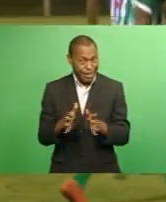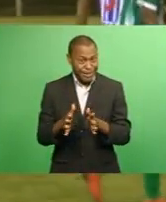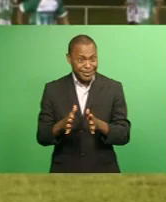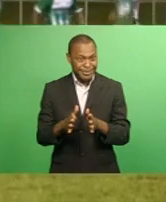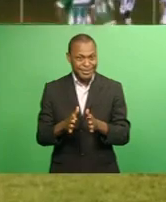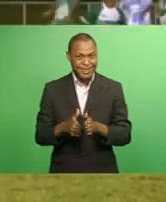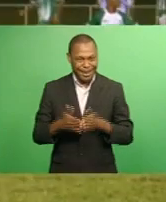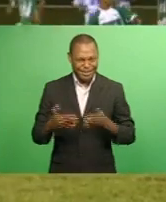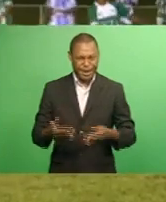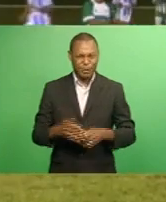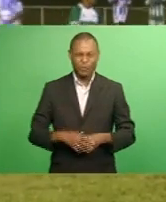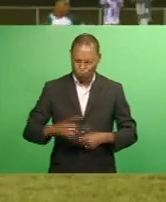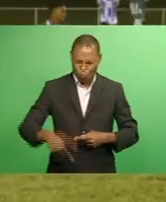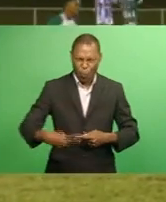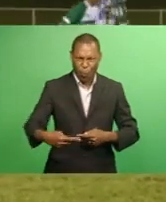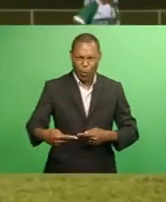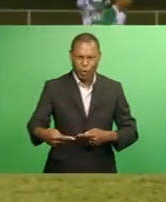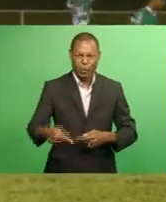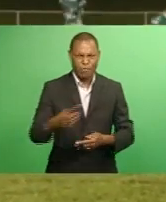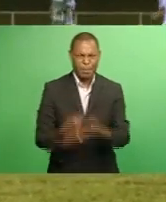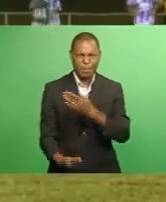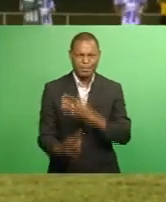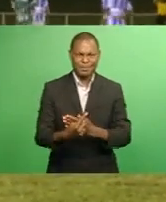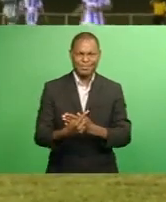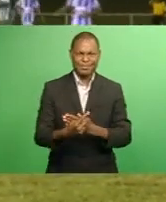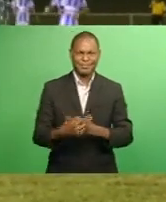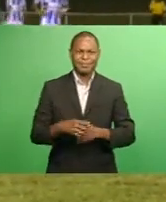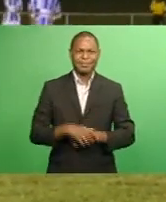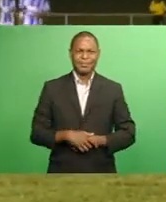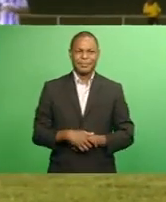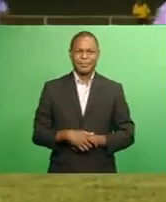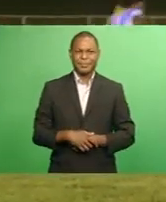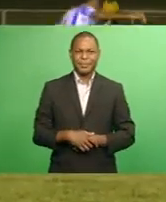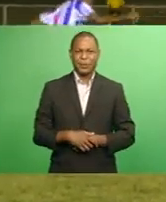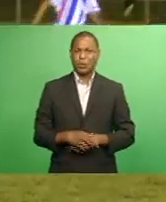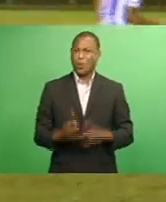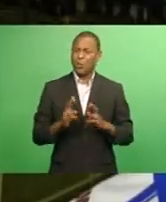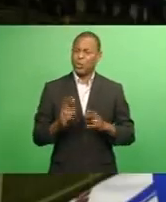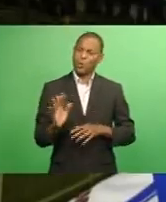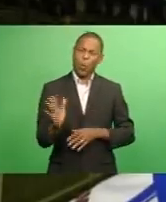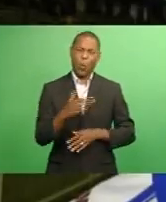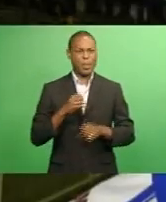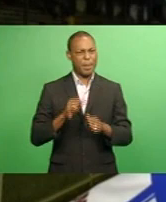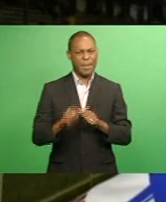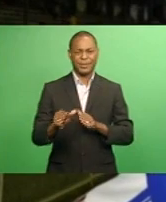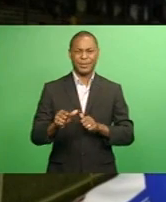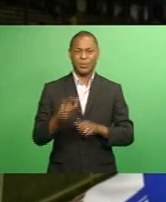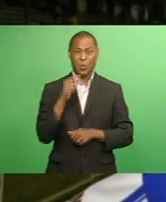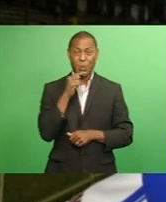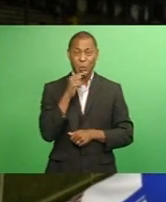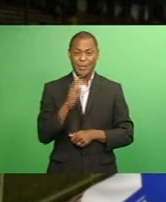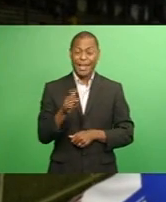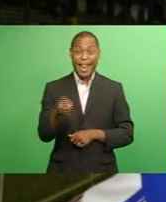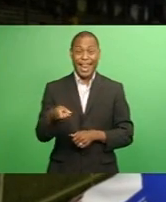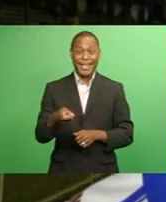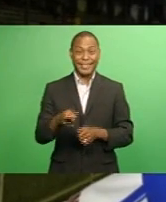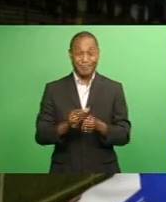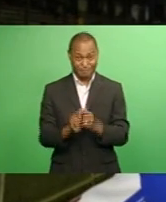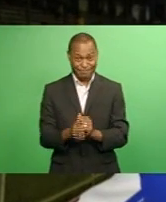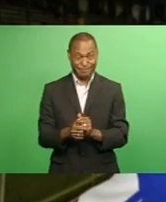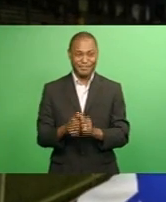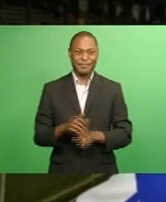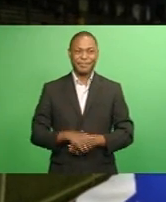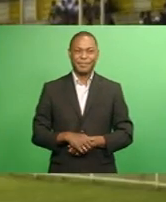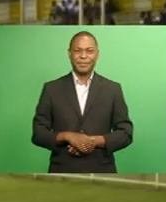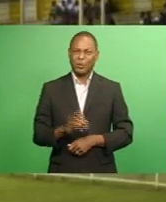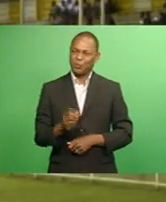I hope we continue like this throughout the tournament. And I wish all the best to our boys for the next game, and may the